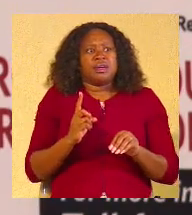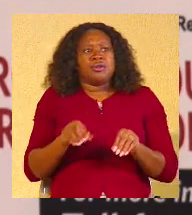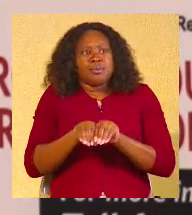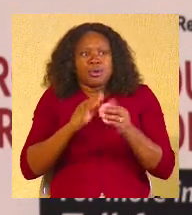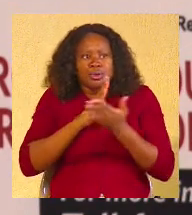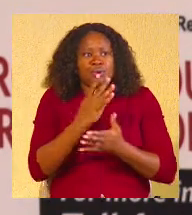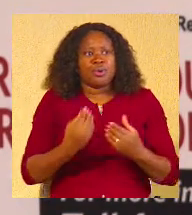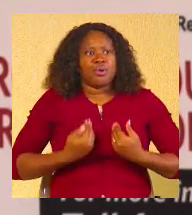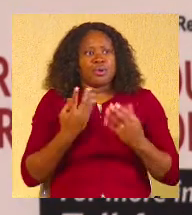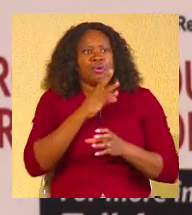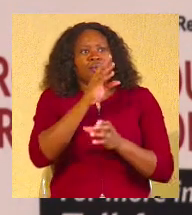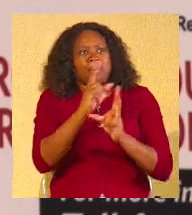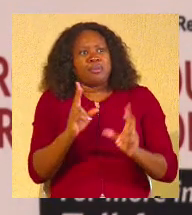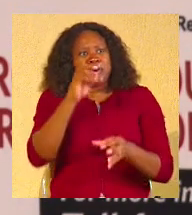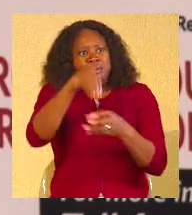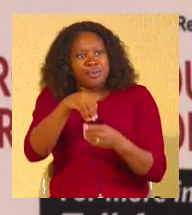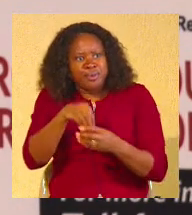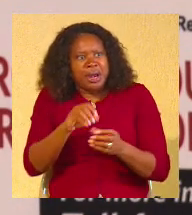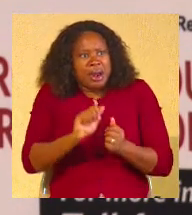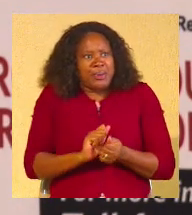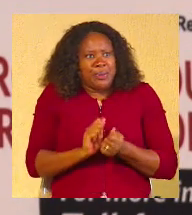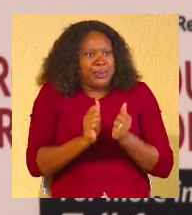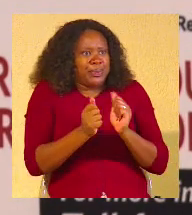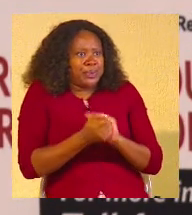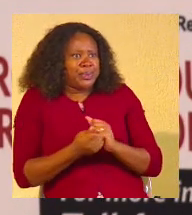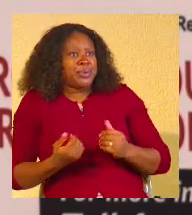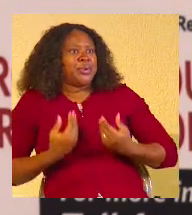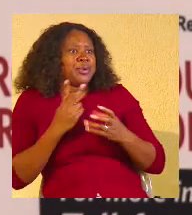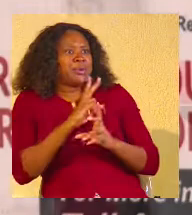that things are smooth, or the transition is smooth on young people?